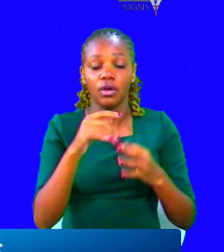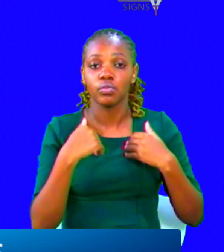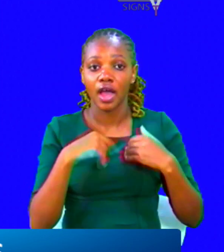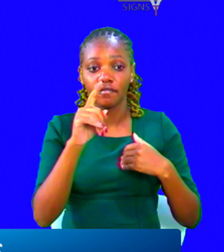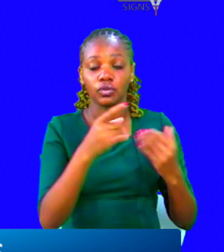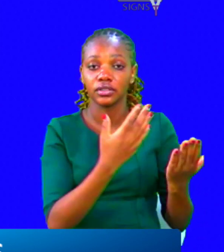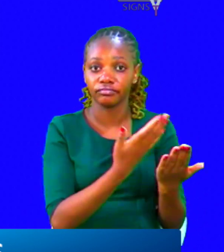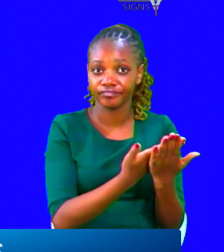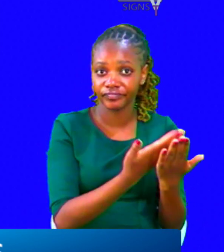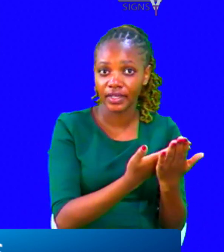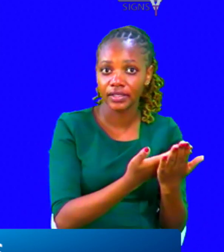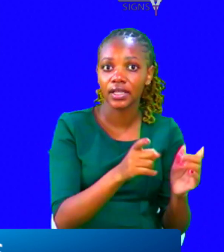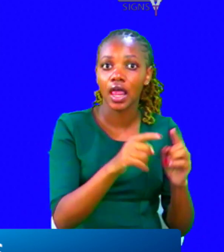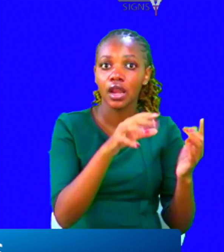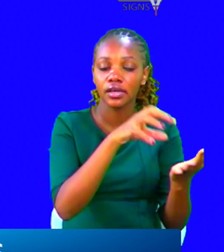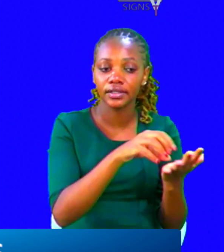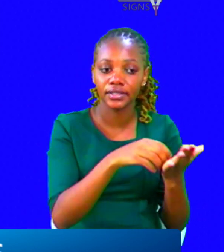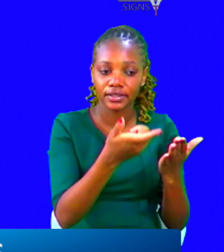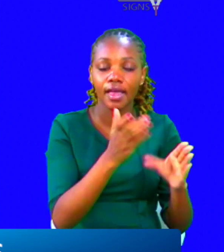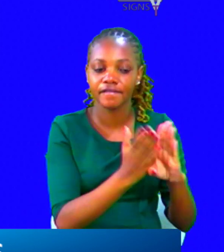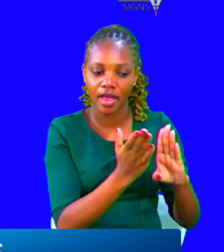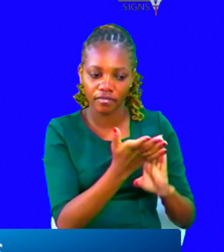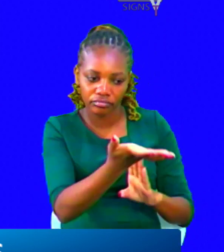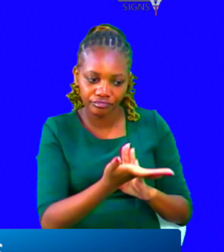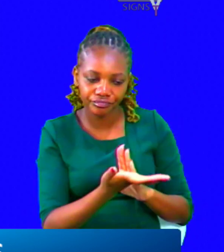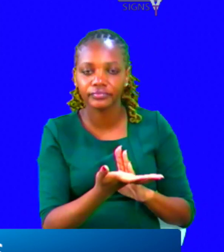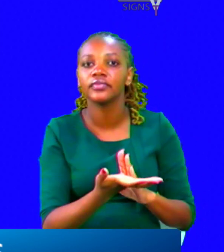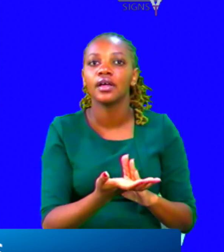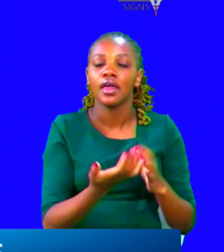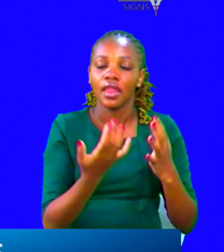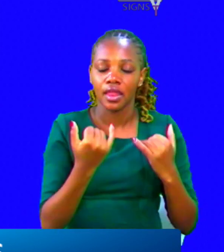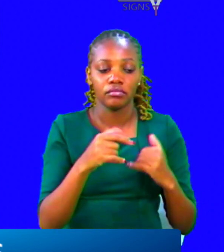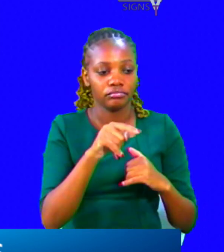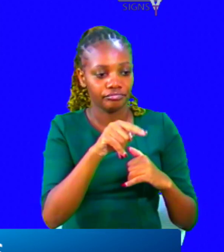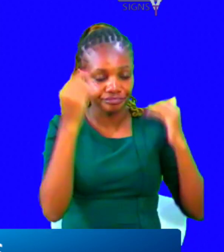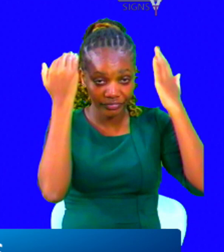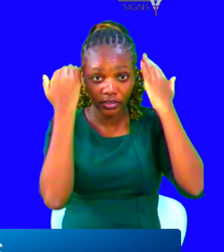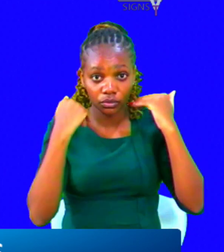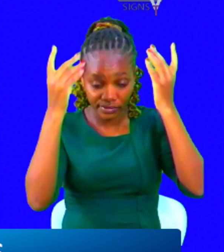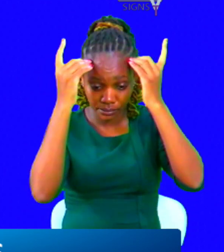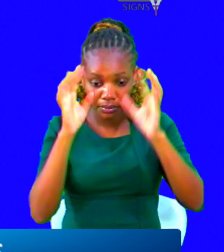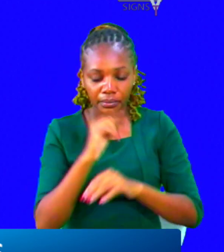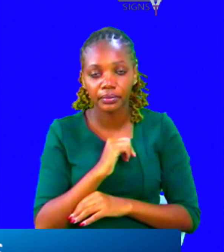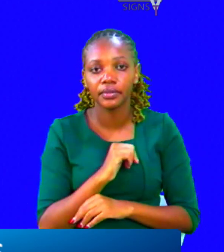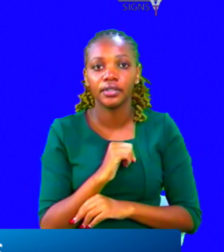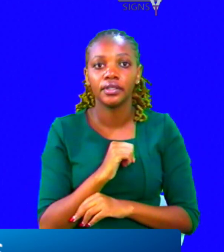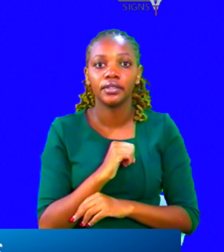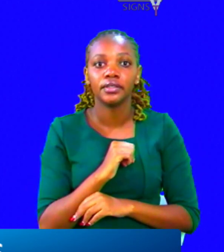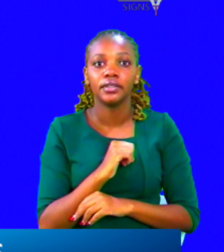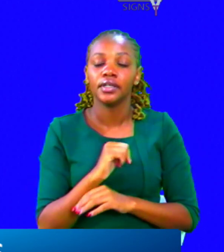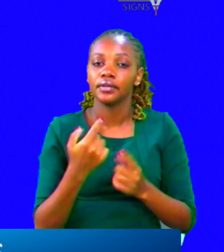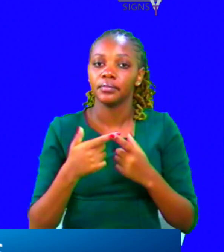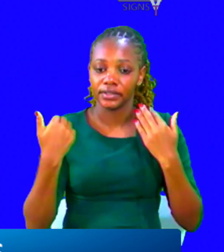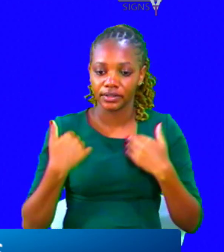affidavits remain on record and the authors cannot be cross-examined on them. They have made averments which are